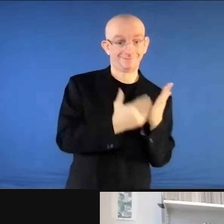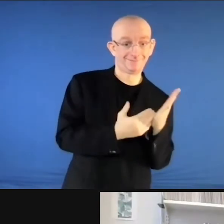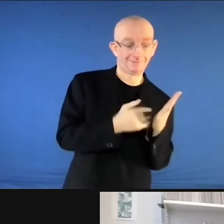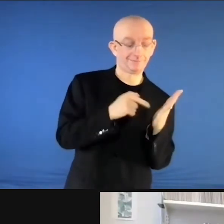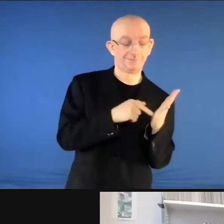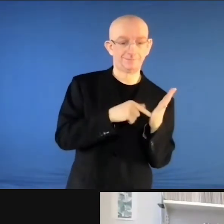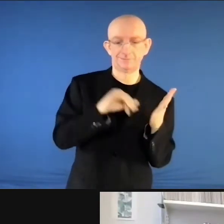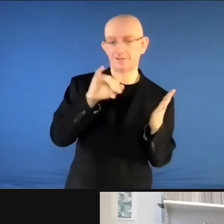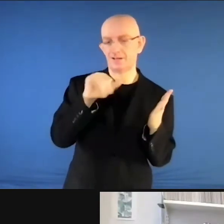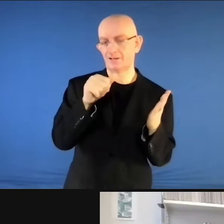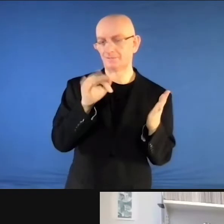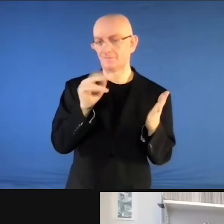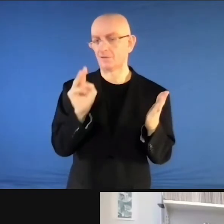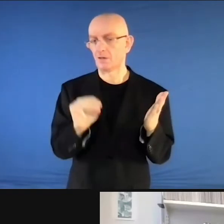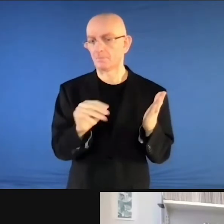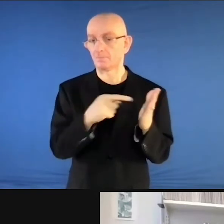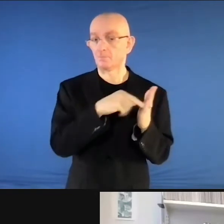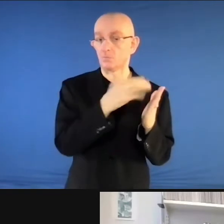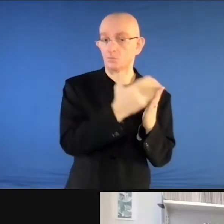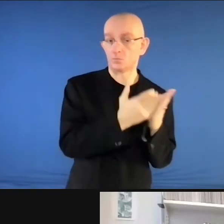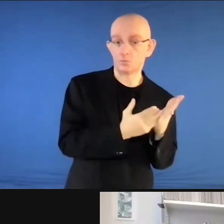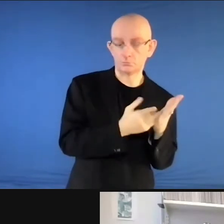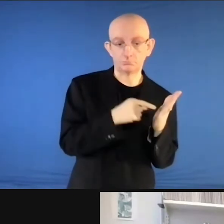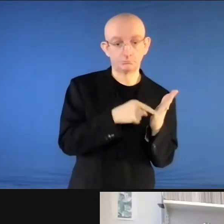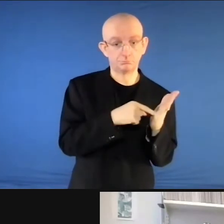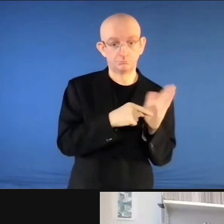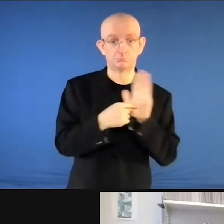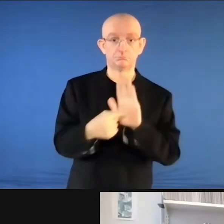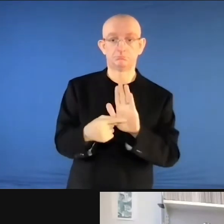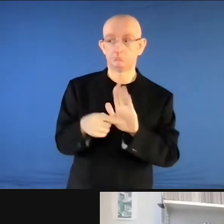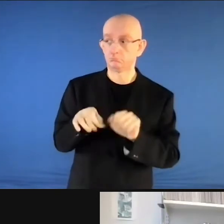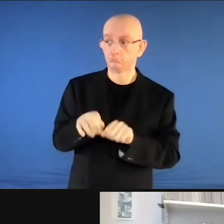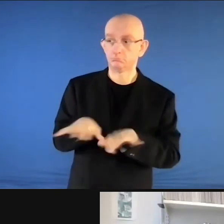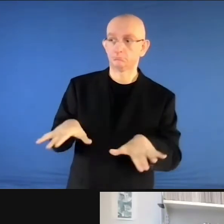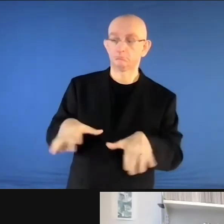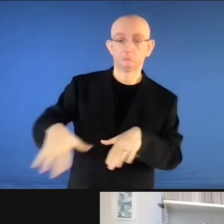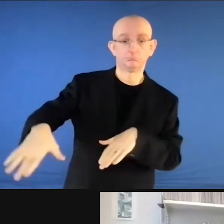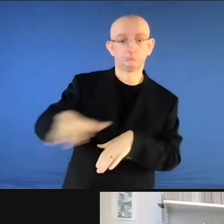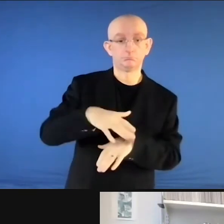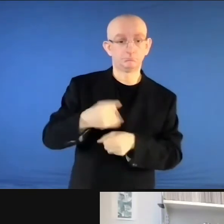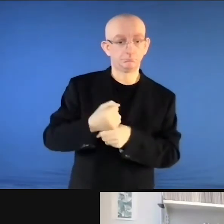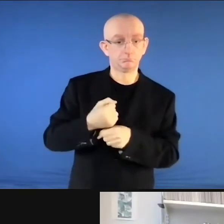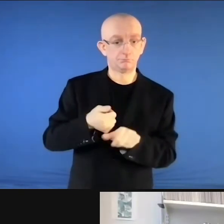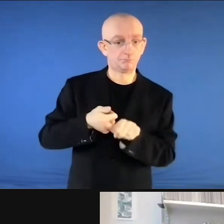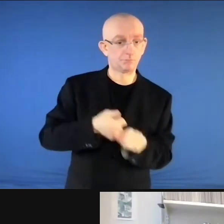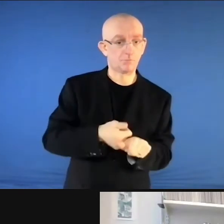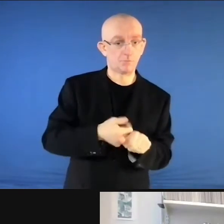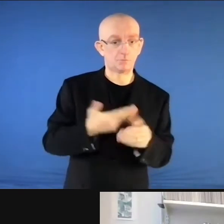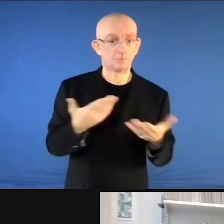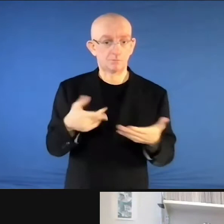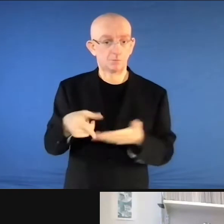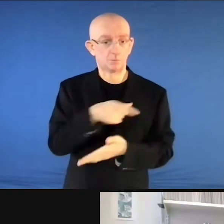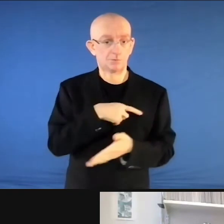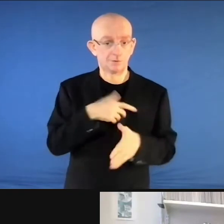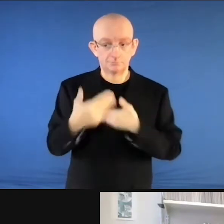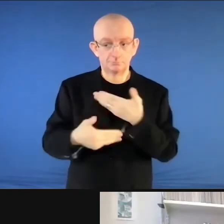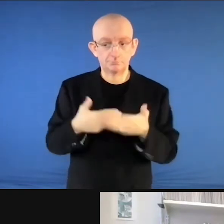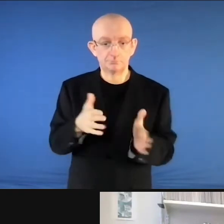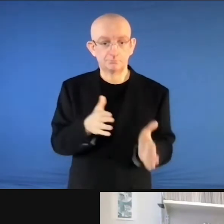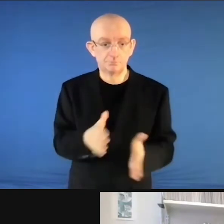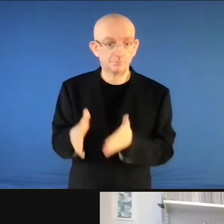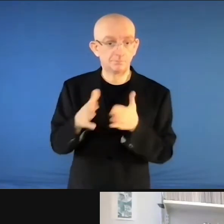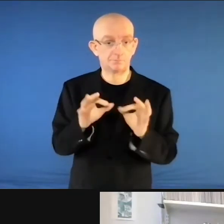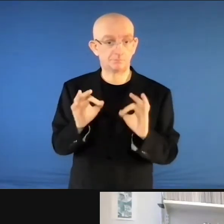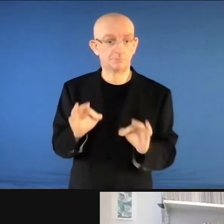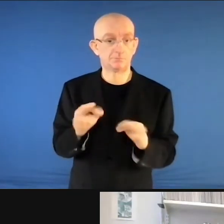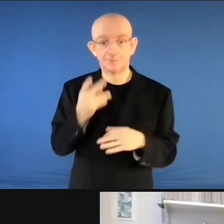we discussed in preparation for today's event, that researchers are already using different codes